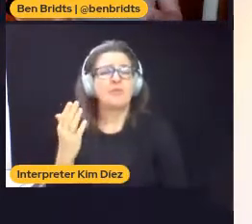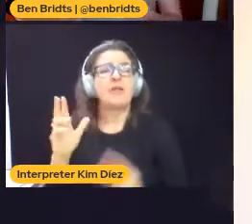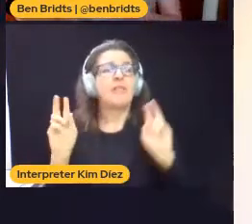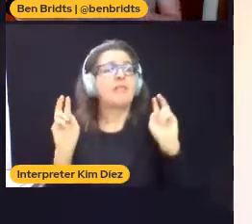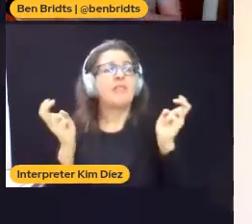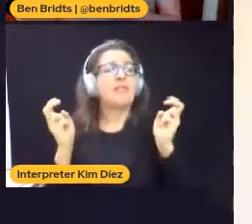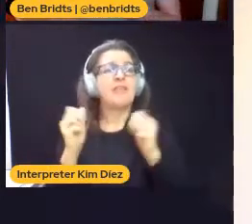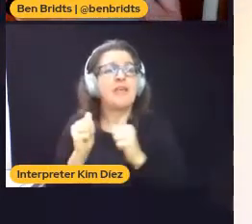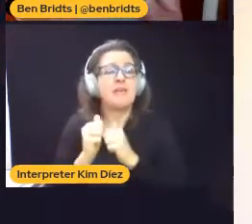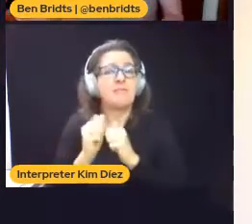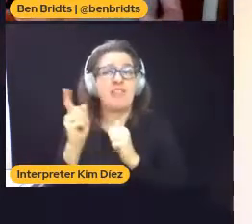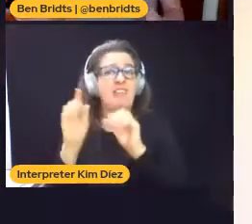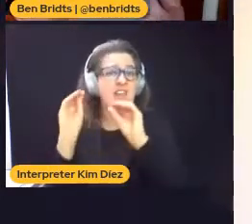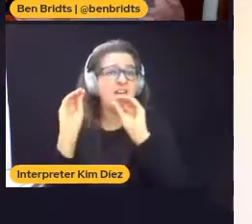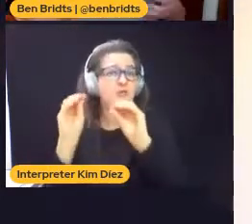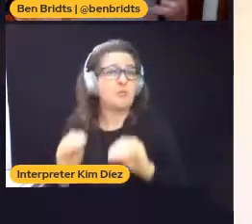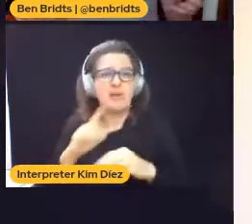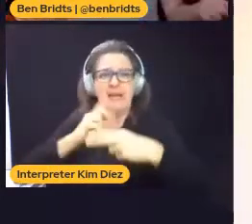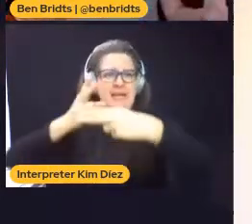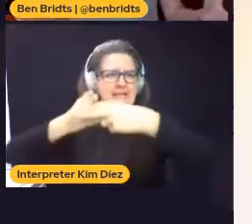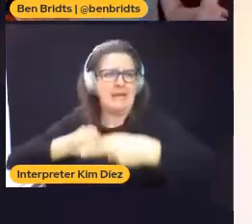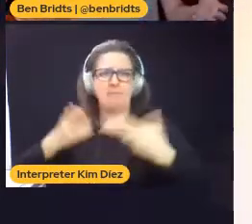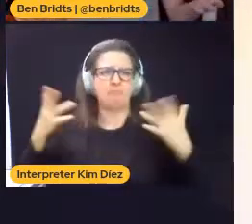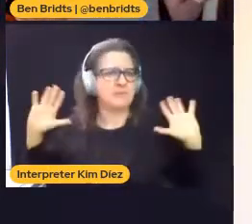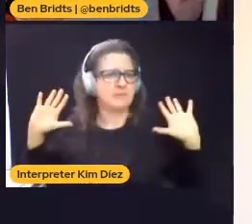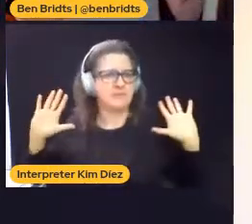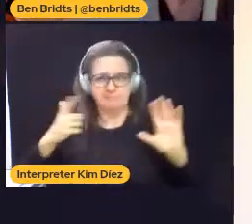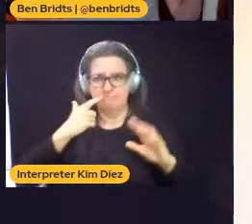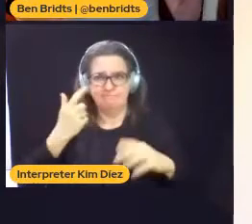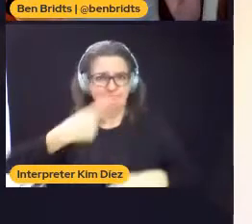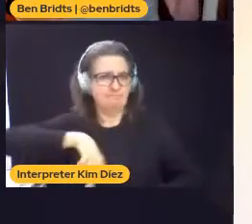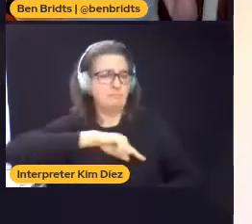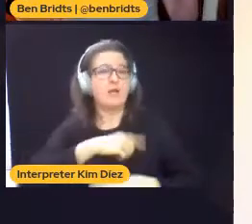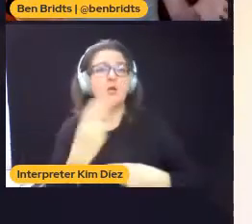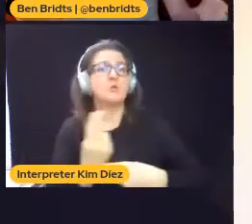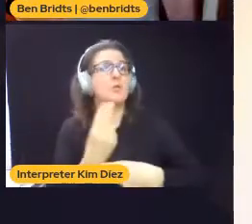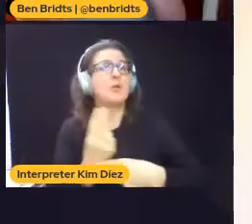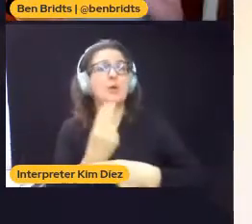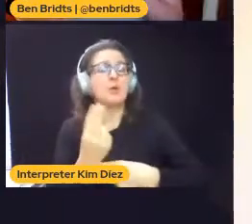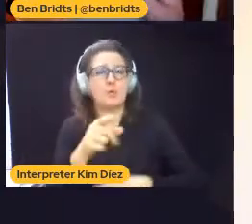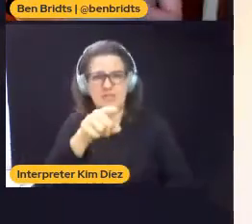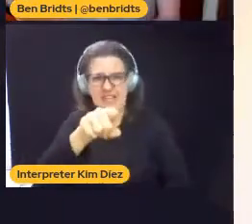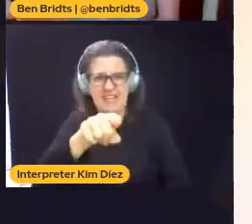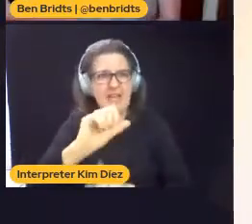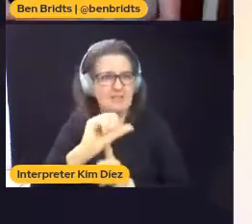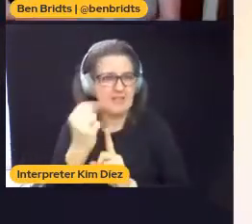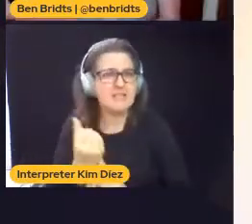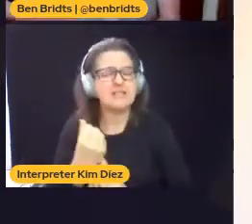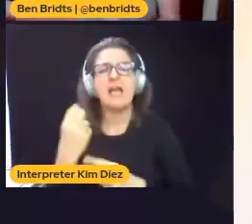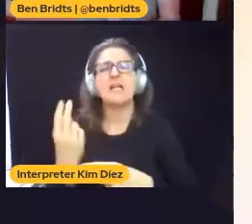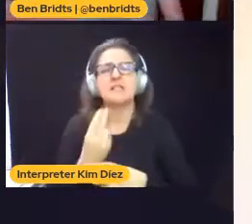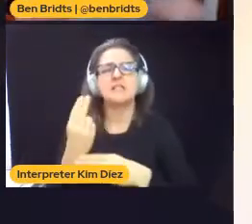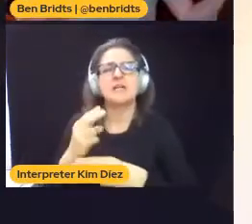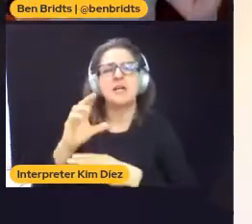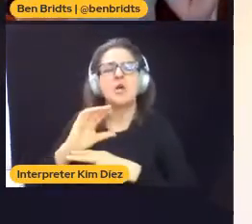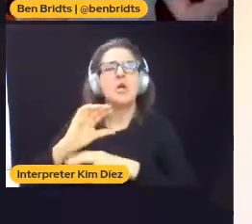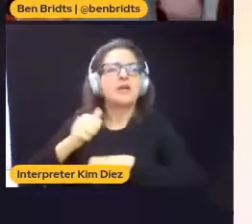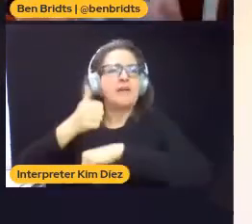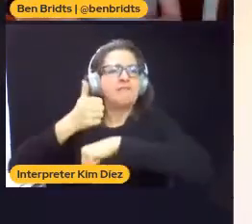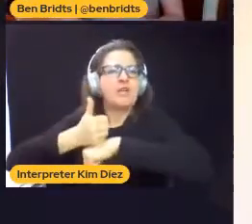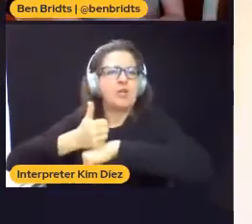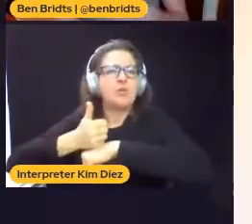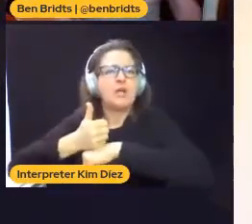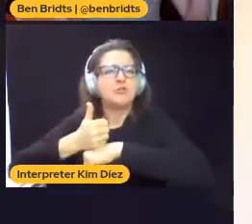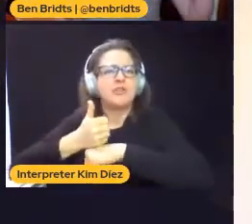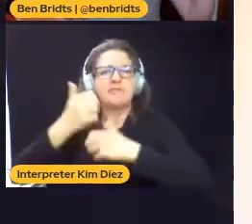put in is names. Because we're using, in this case, configuration management software. So the